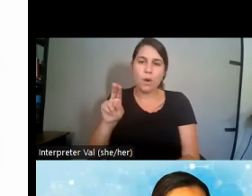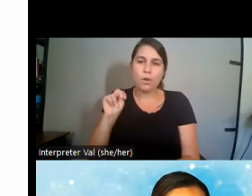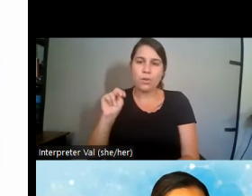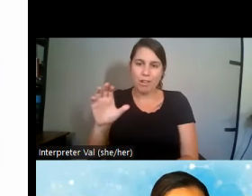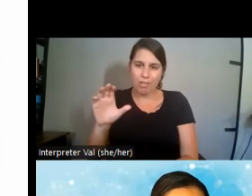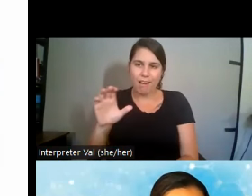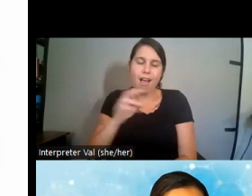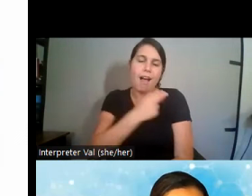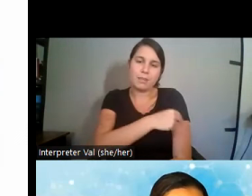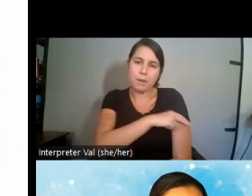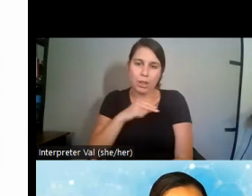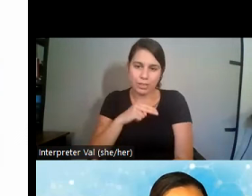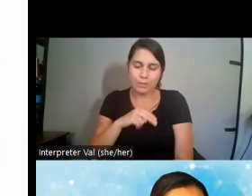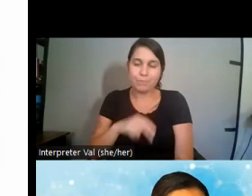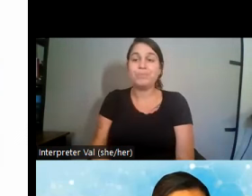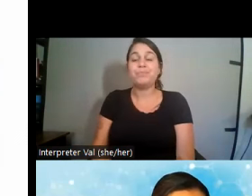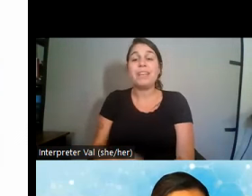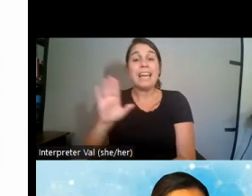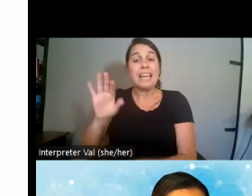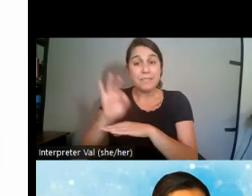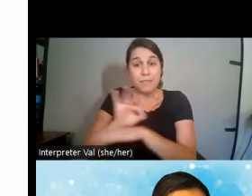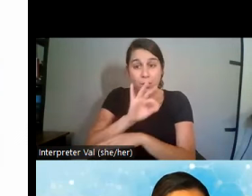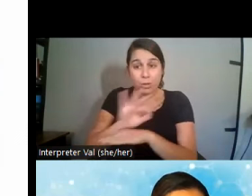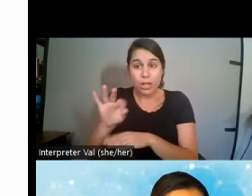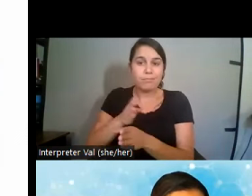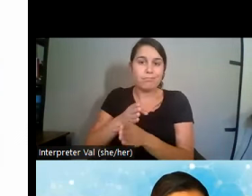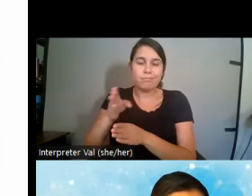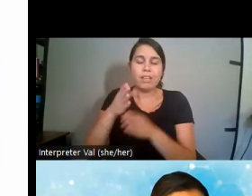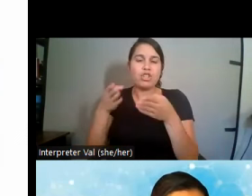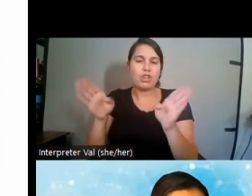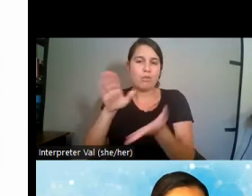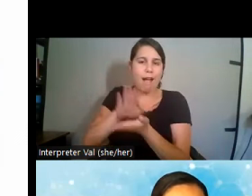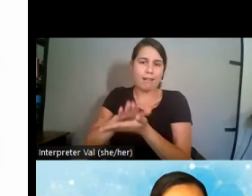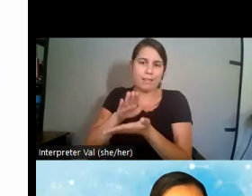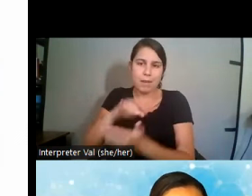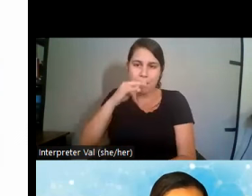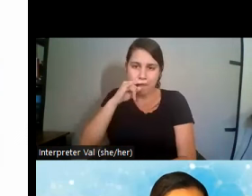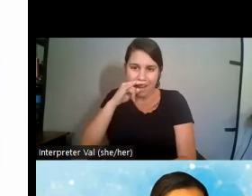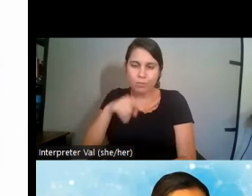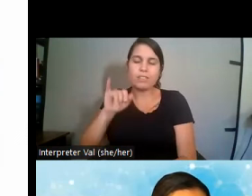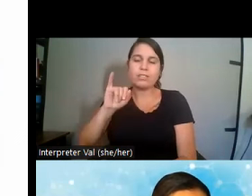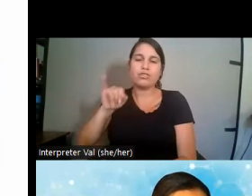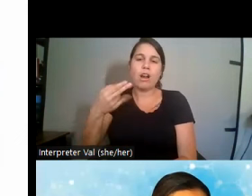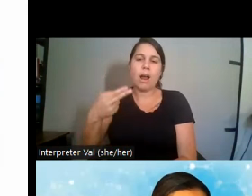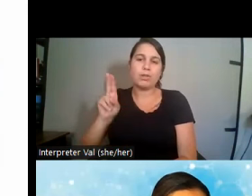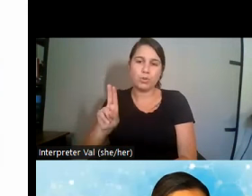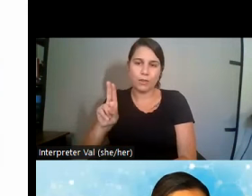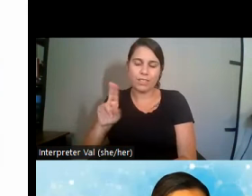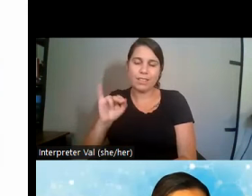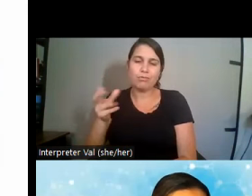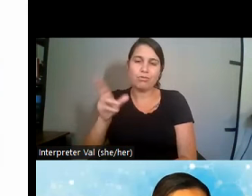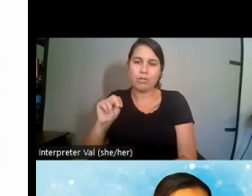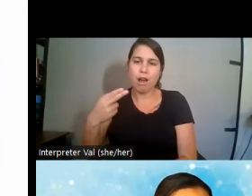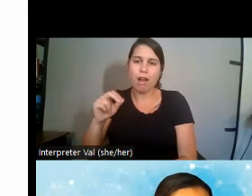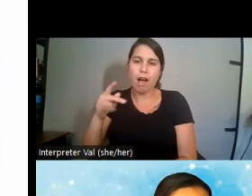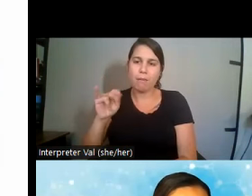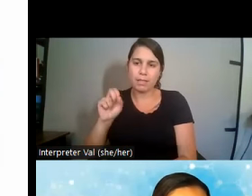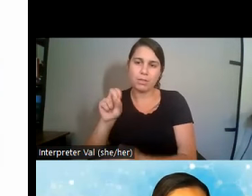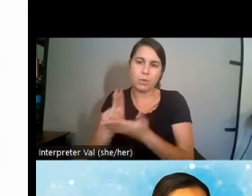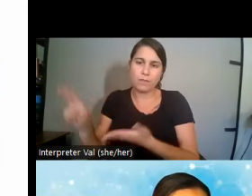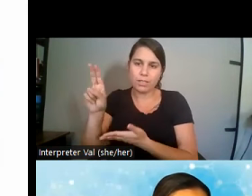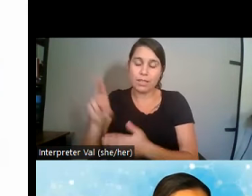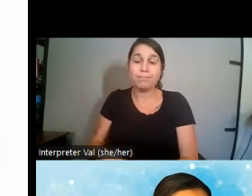Carolina Hospitals, with a fellowship in general academic pediatrics at Johns Hopkins University. Dr.